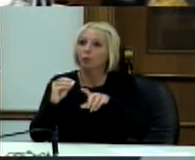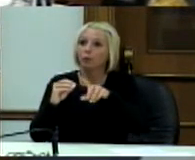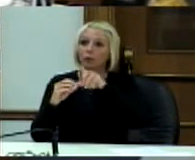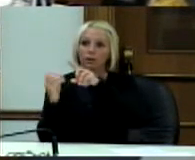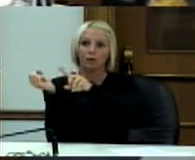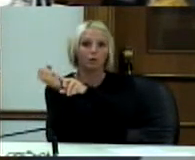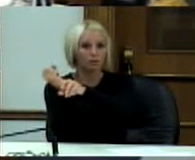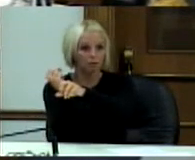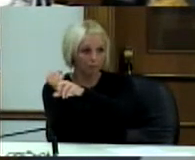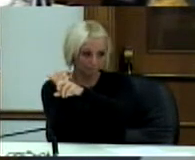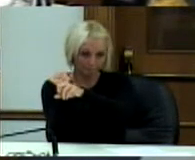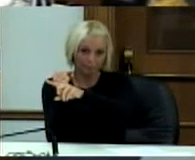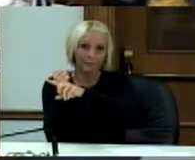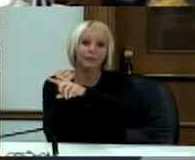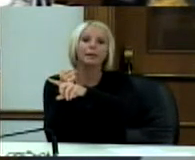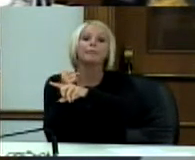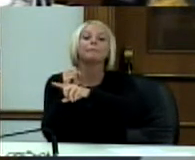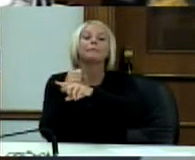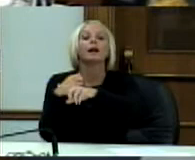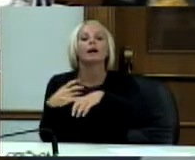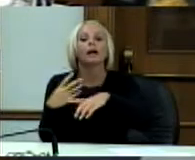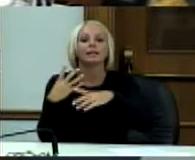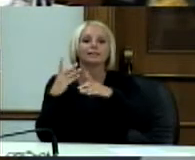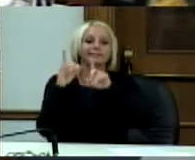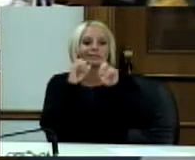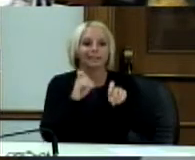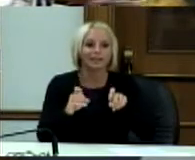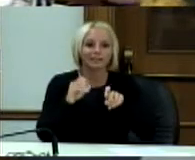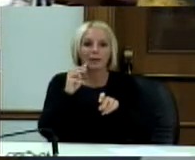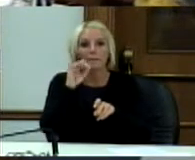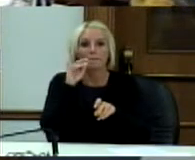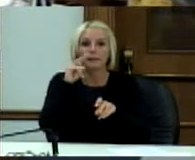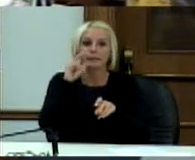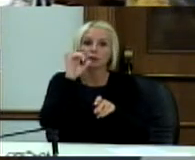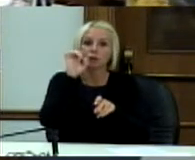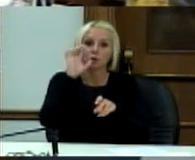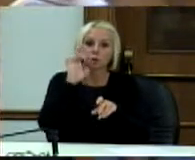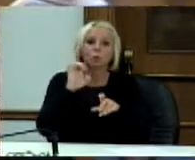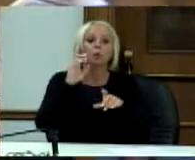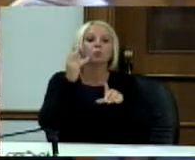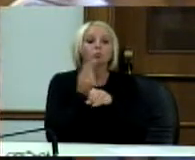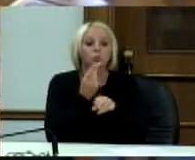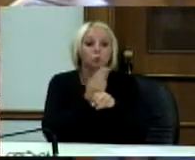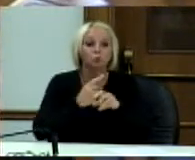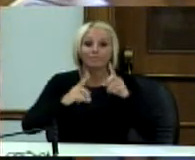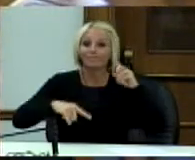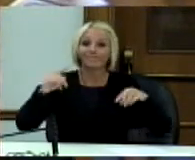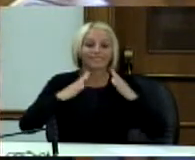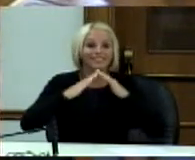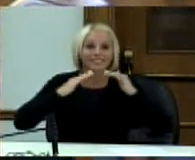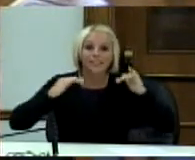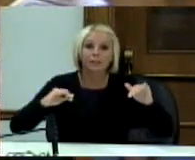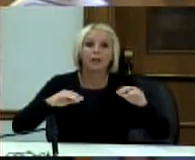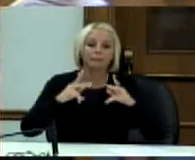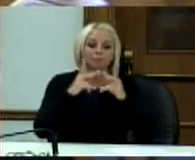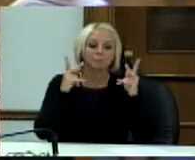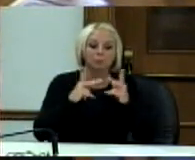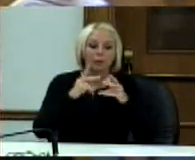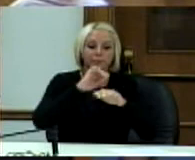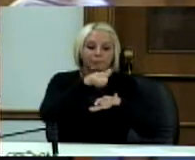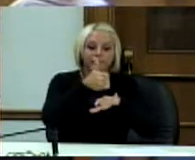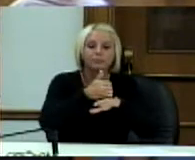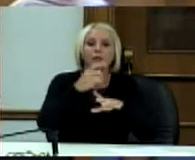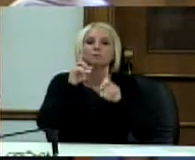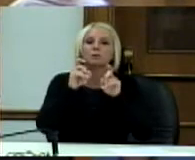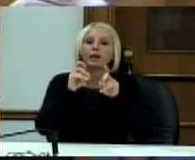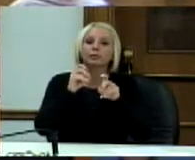So one the of things. AccuPlacer is the placement test that MnSCU uses across the system. It is a placement test. So you have